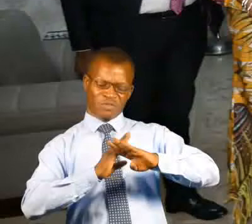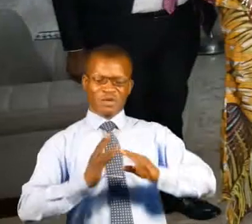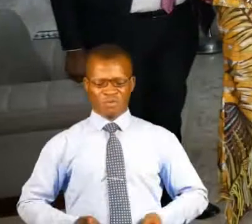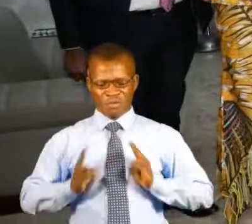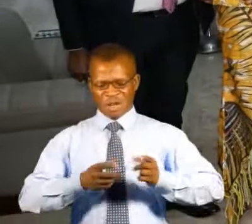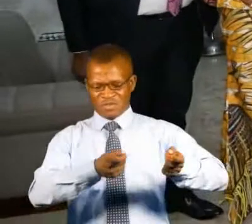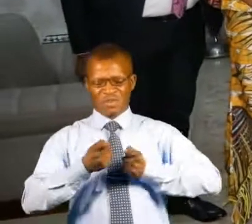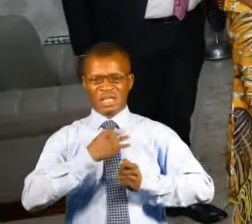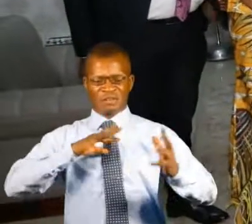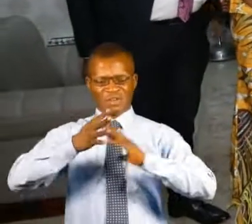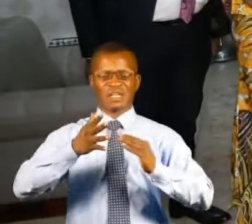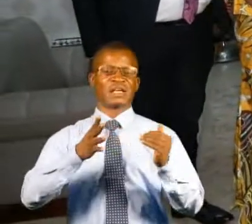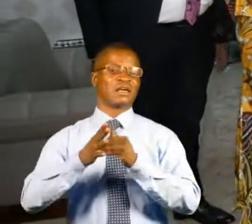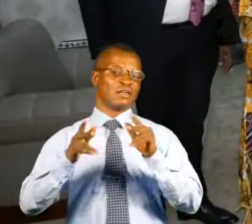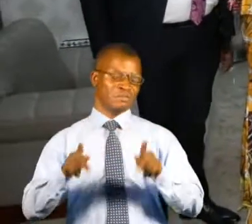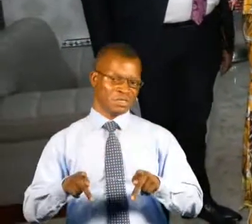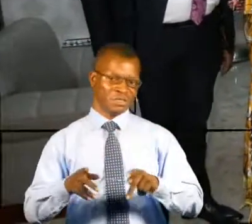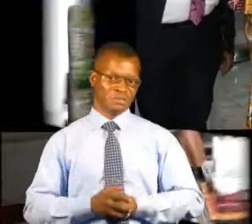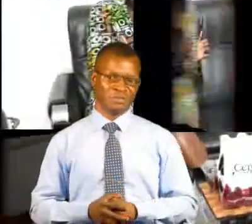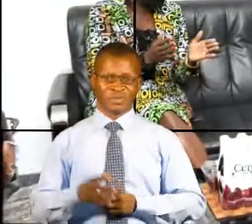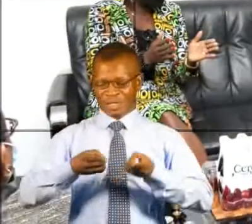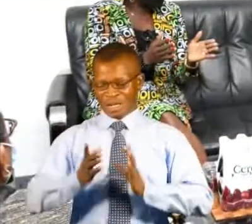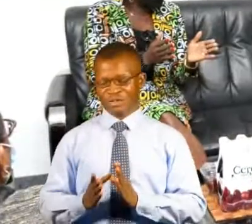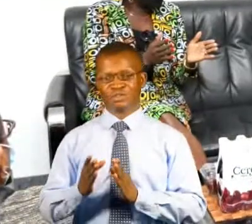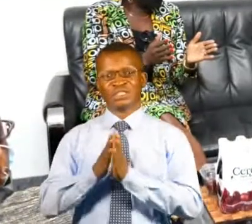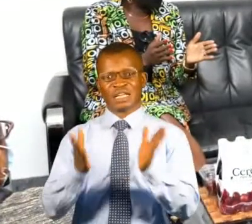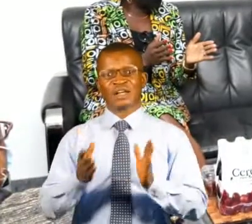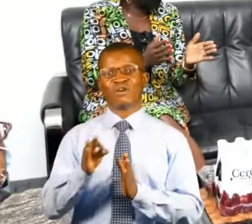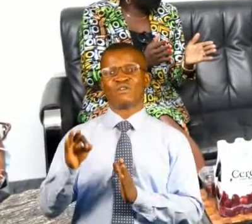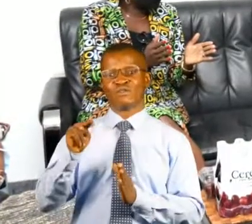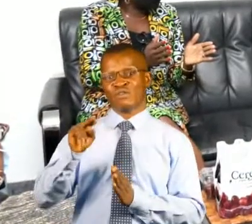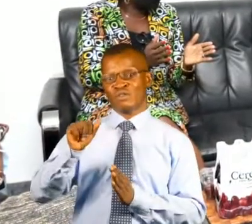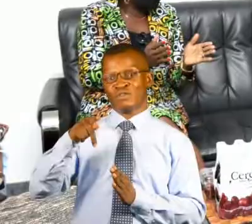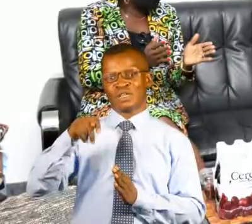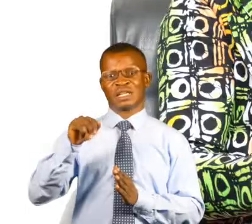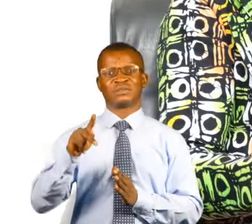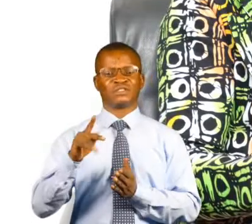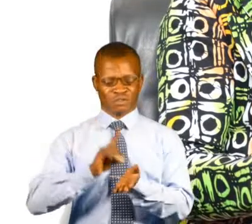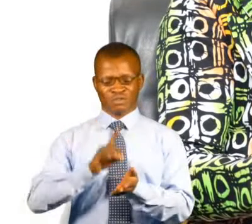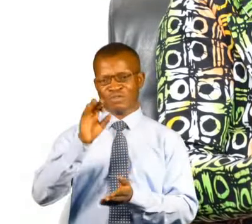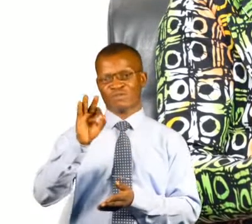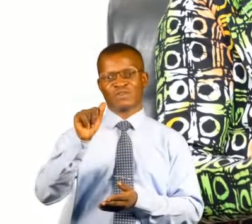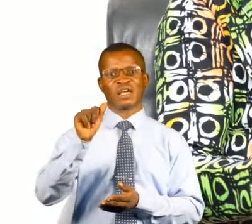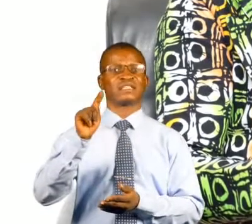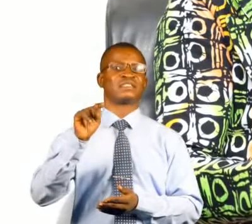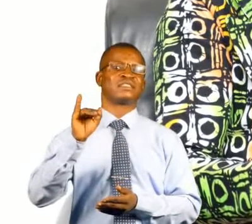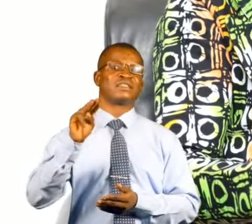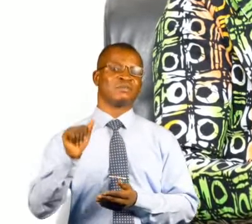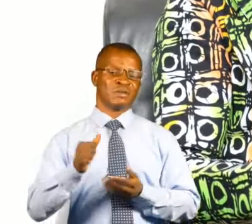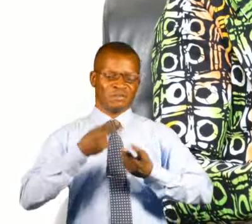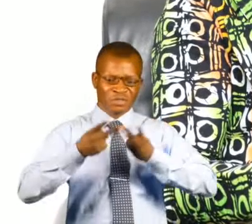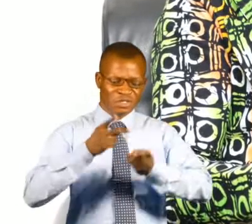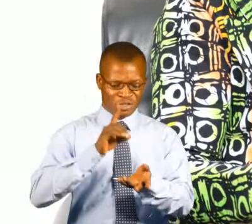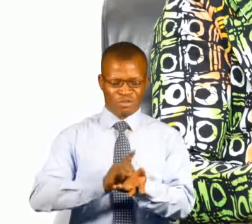human trafficking and violence against persons. The Director General of NAPTIP, Dr. Fatima Waziri Azi,